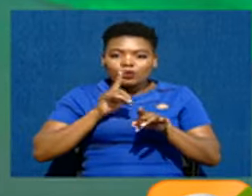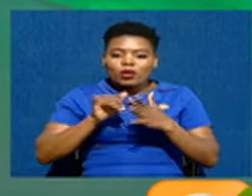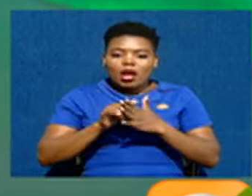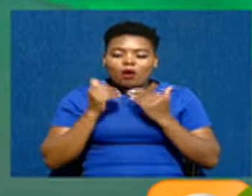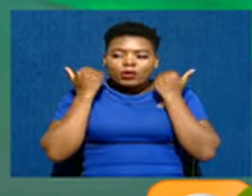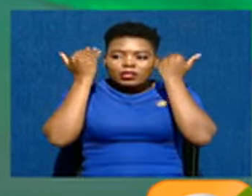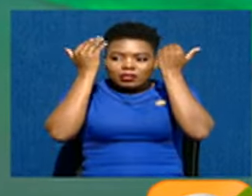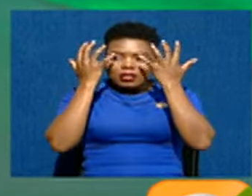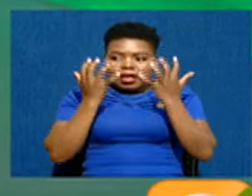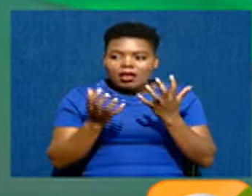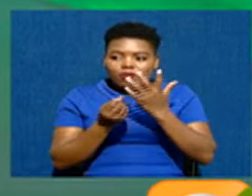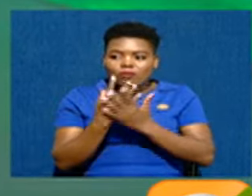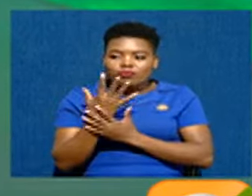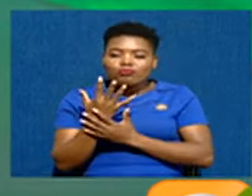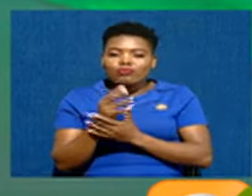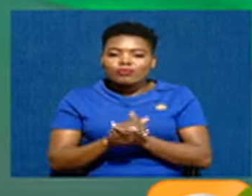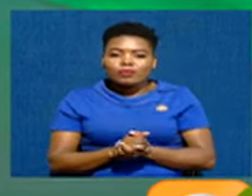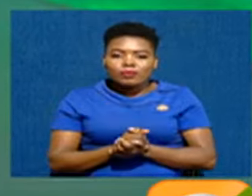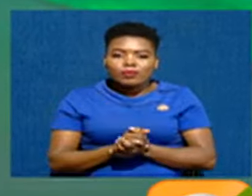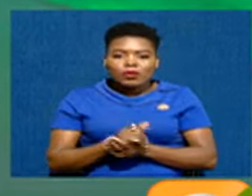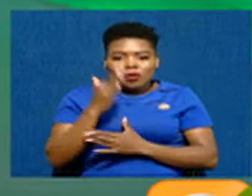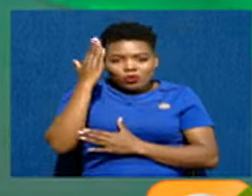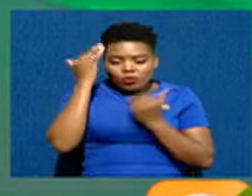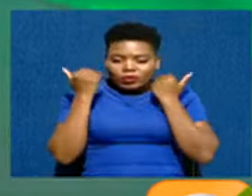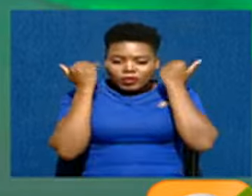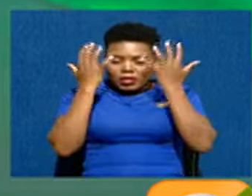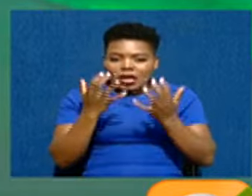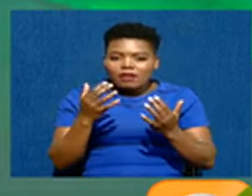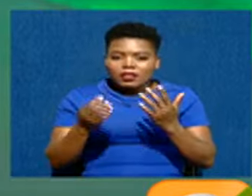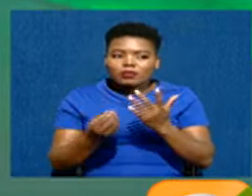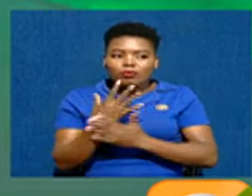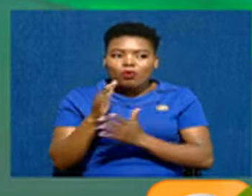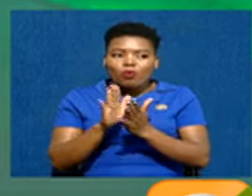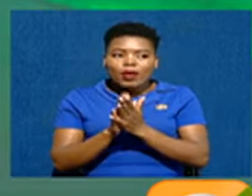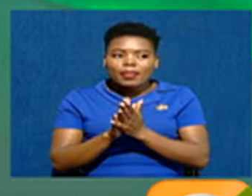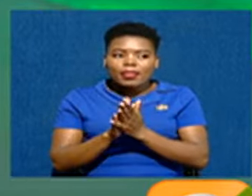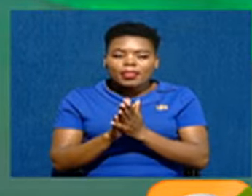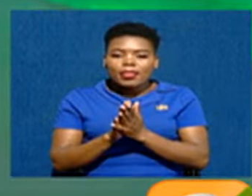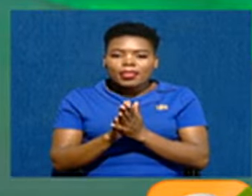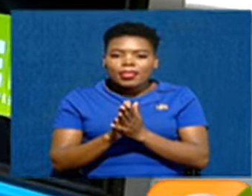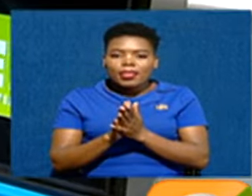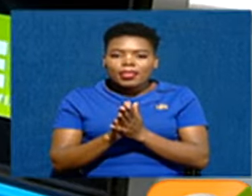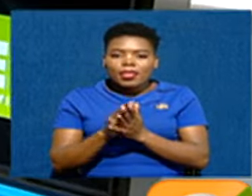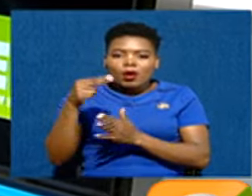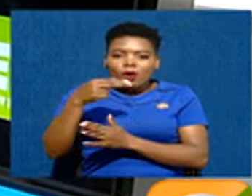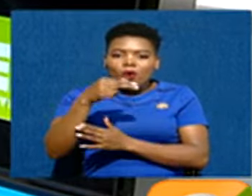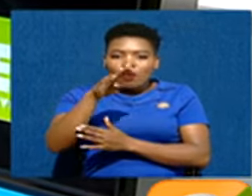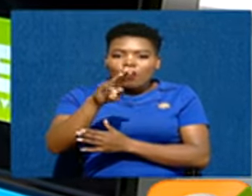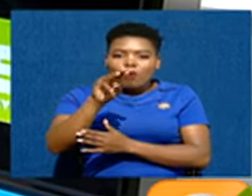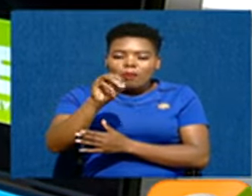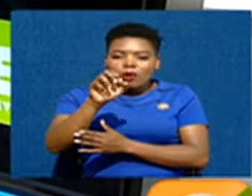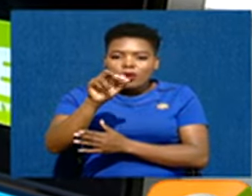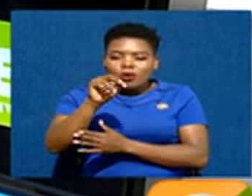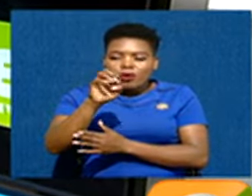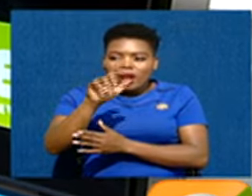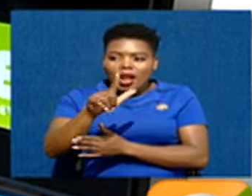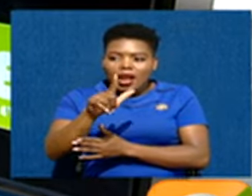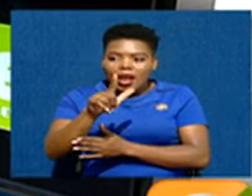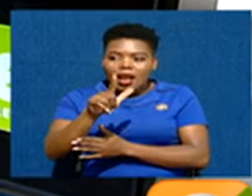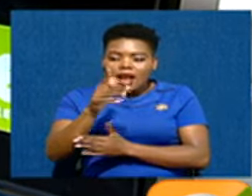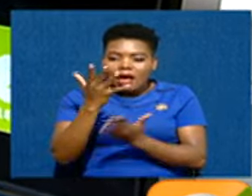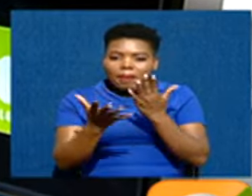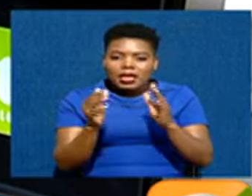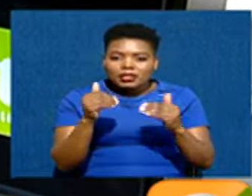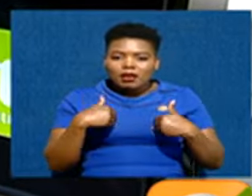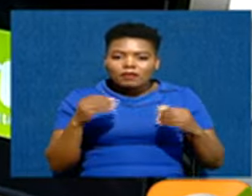of hormonal imbalance. Uh-huh. Yeah. Before you get into the depression, when you said you were bullied as a child, did you